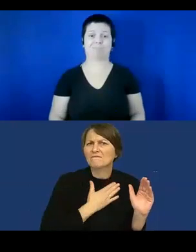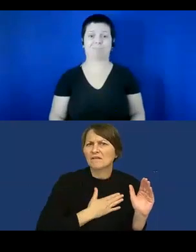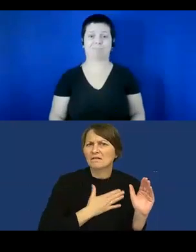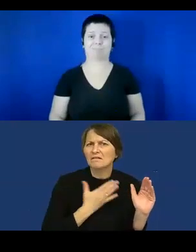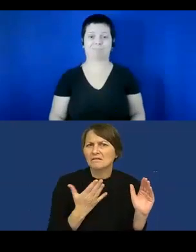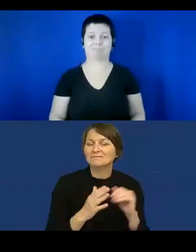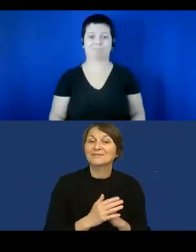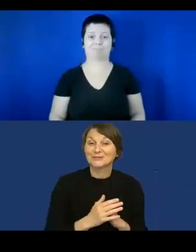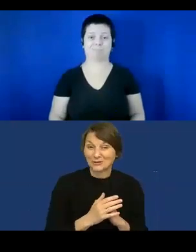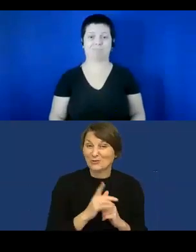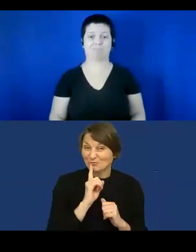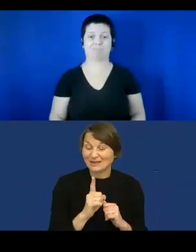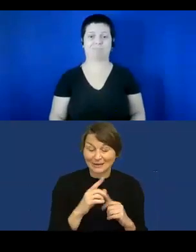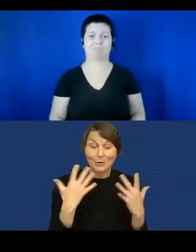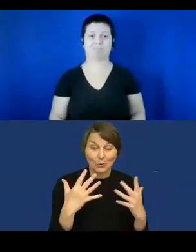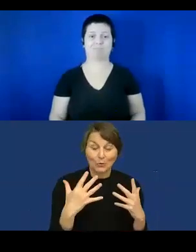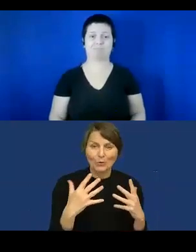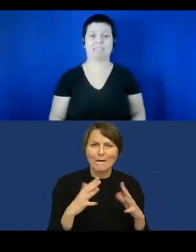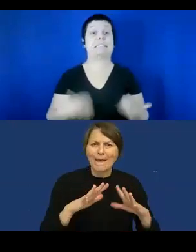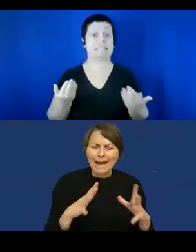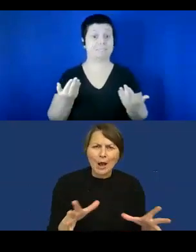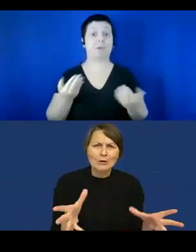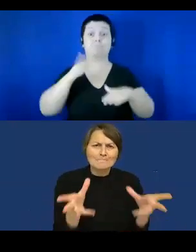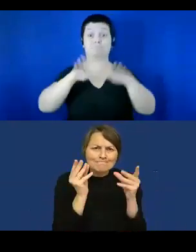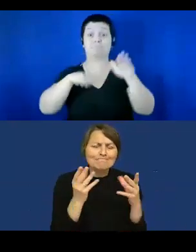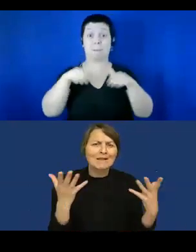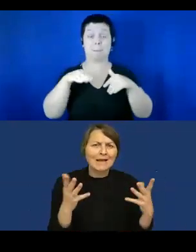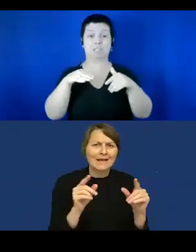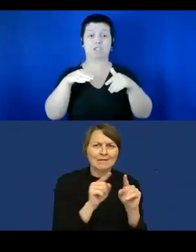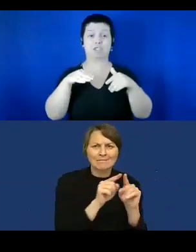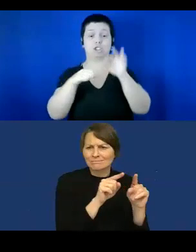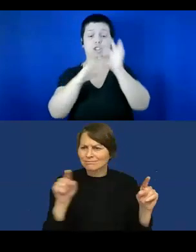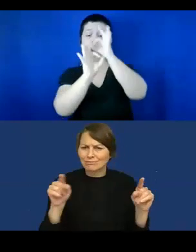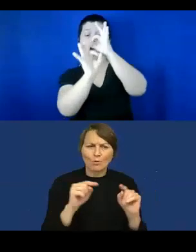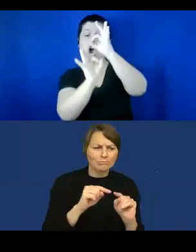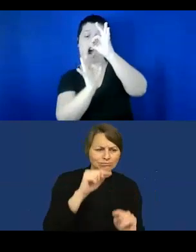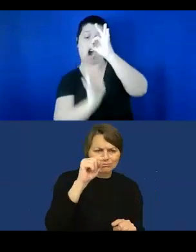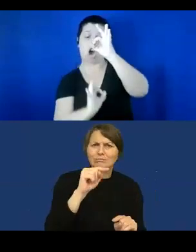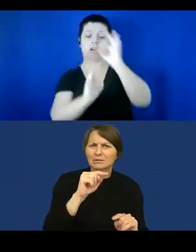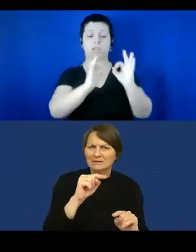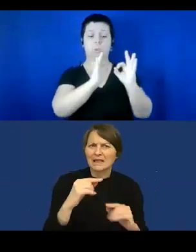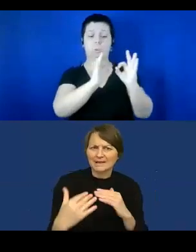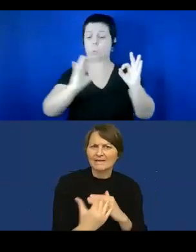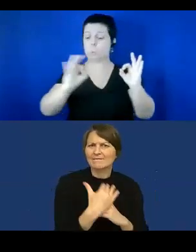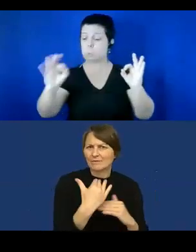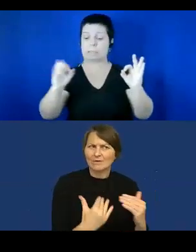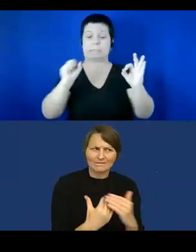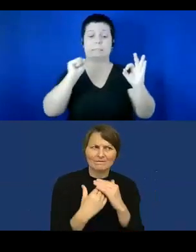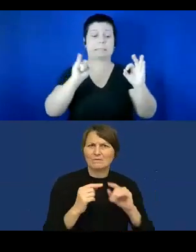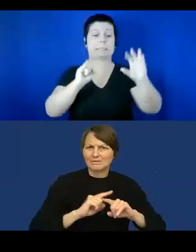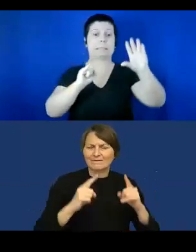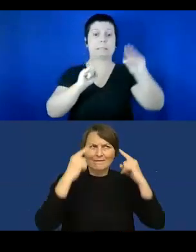what location or in what orientation you present vibrations, and even if you switch vibration